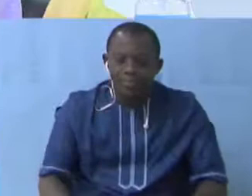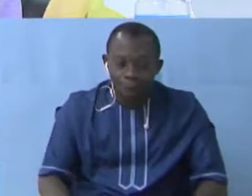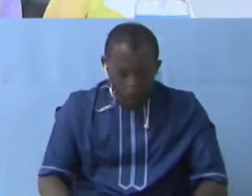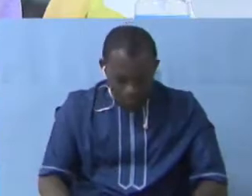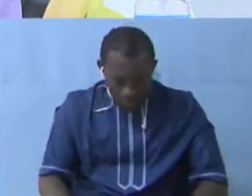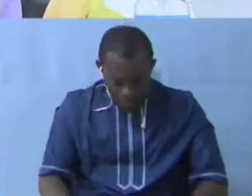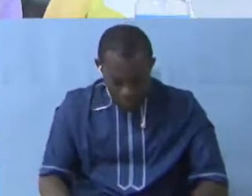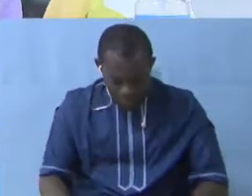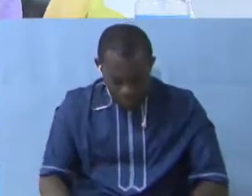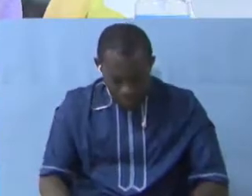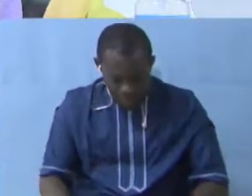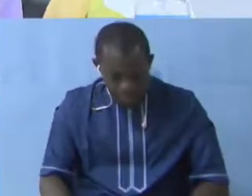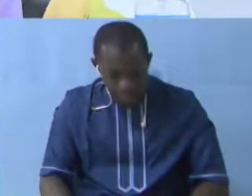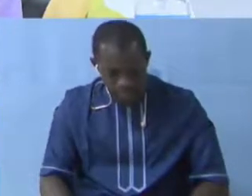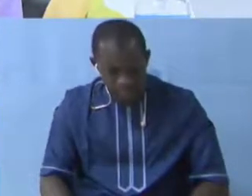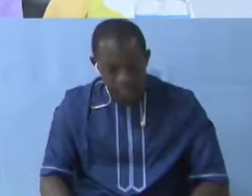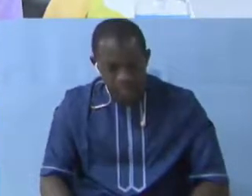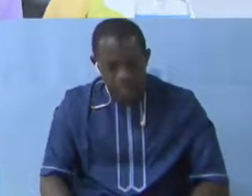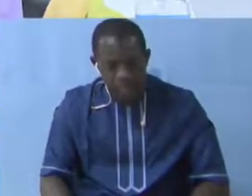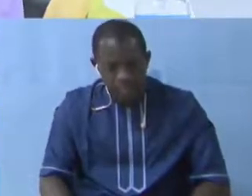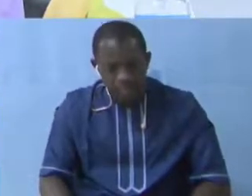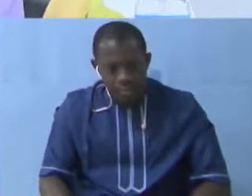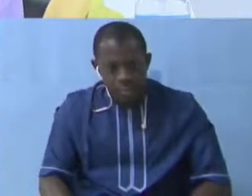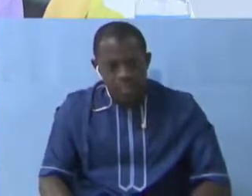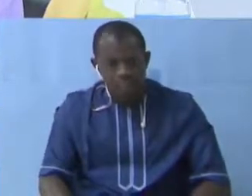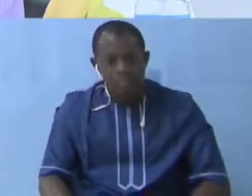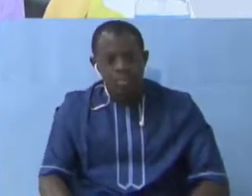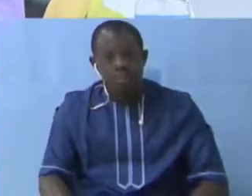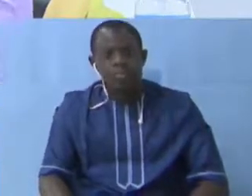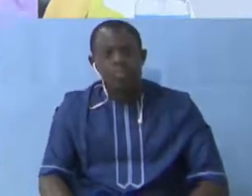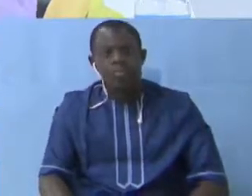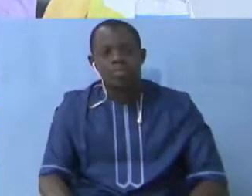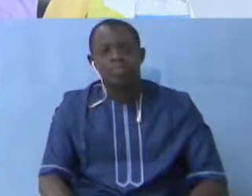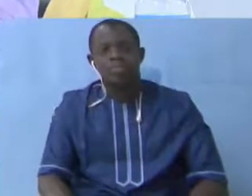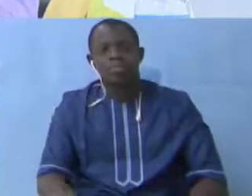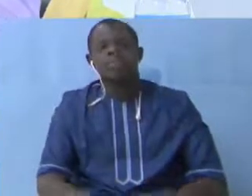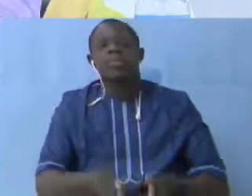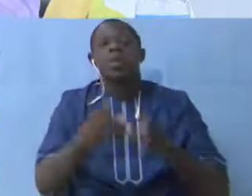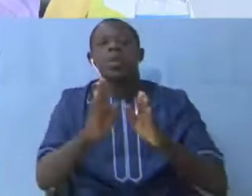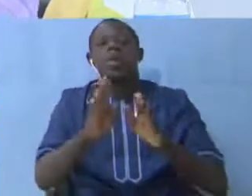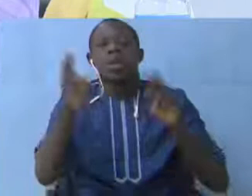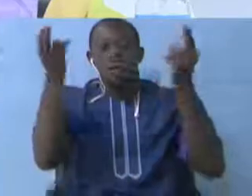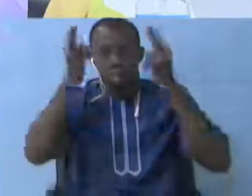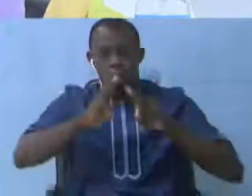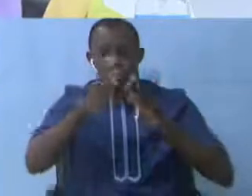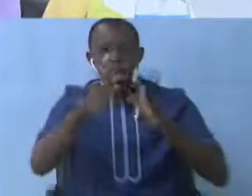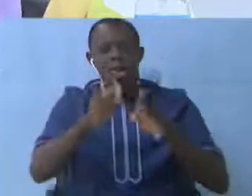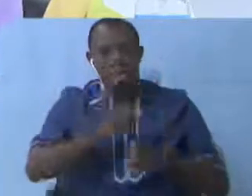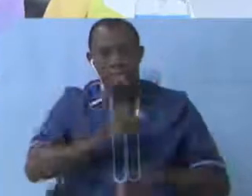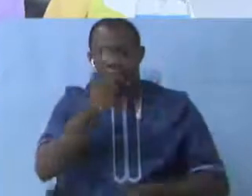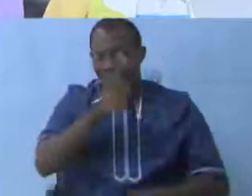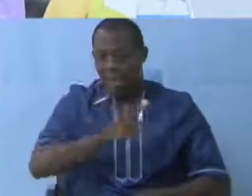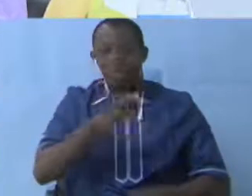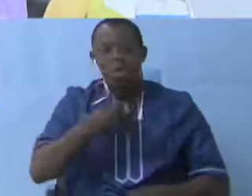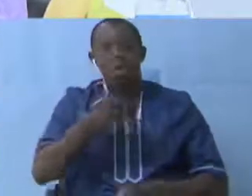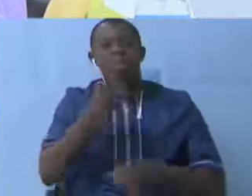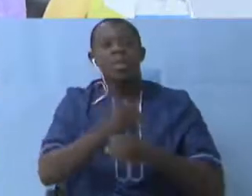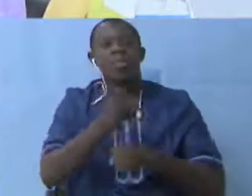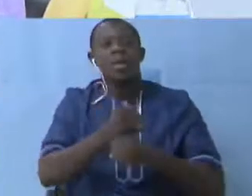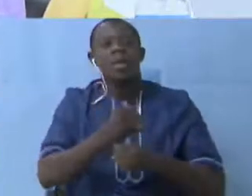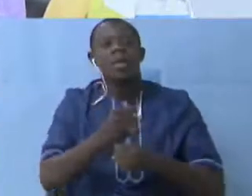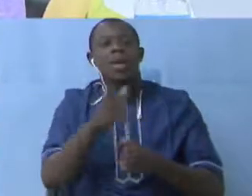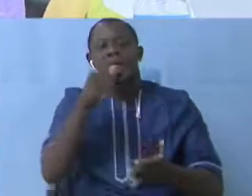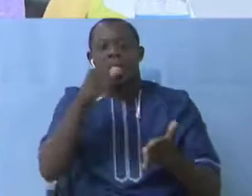noonu. So as a legal mind, we know that he tried to file a petition in the Supreme Court. Is that correct? Yego nañu na mu ngi doon